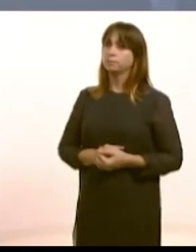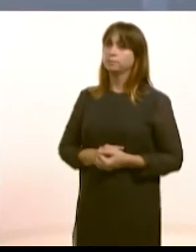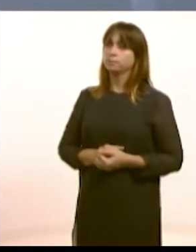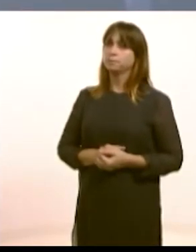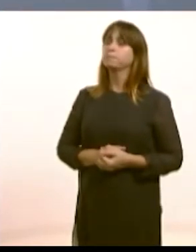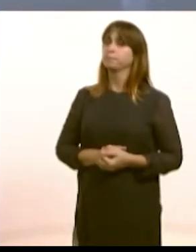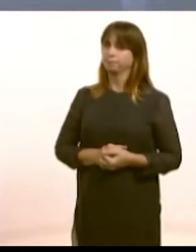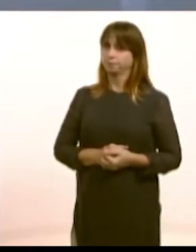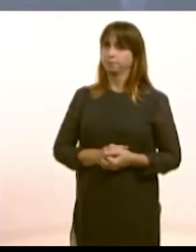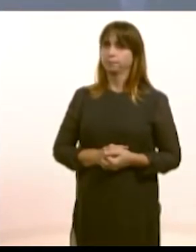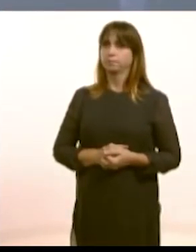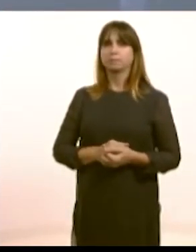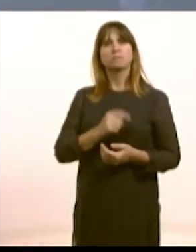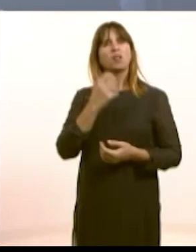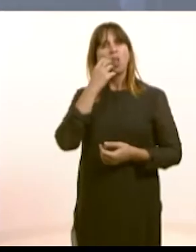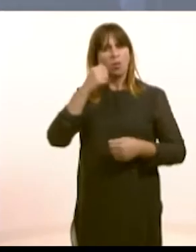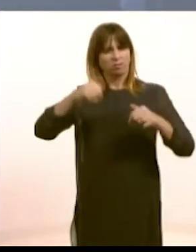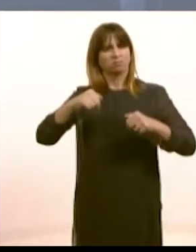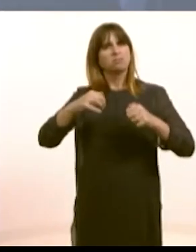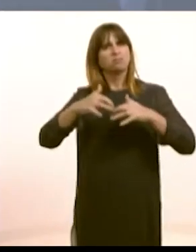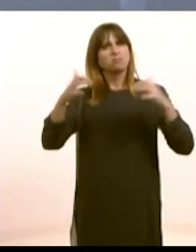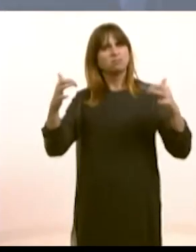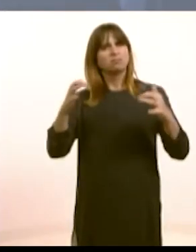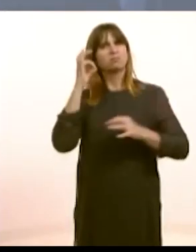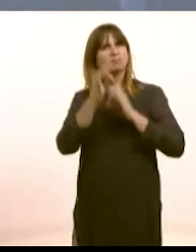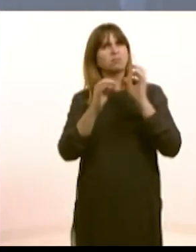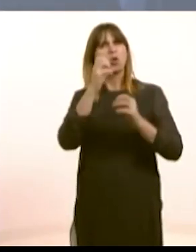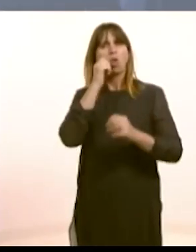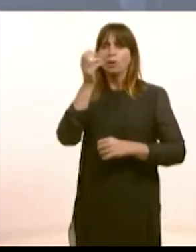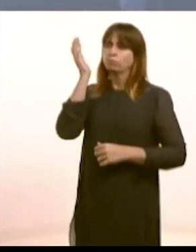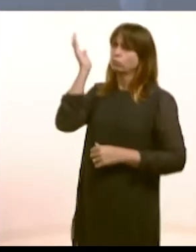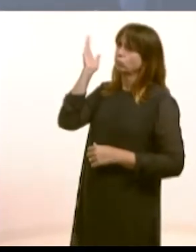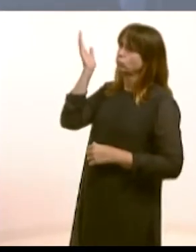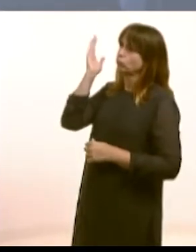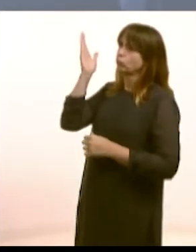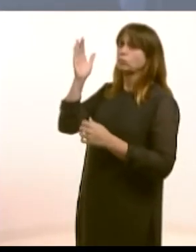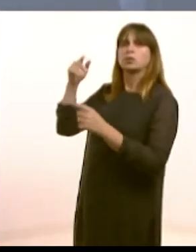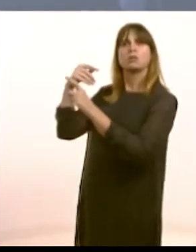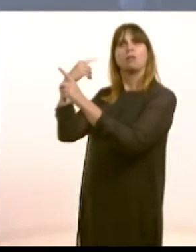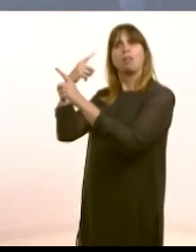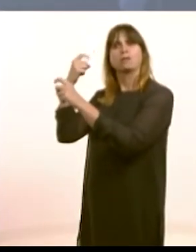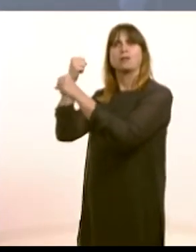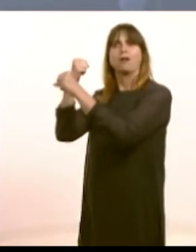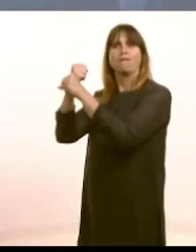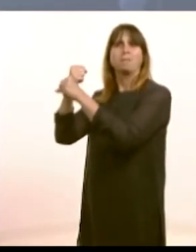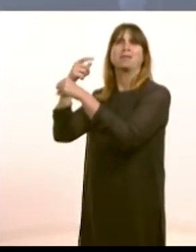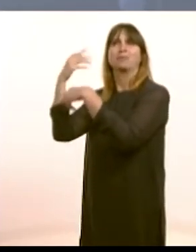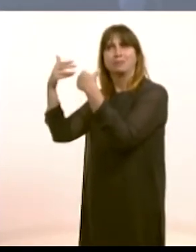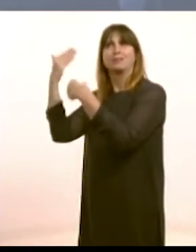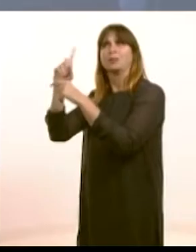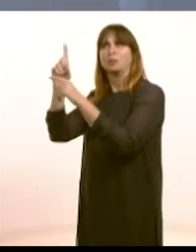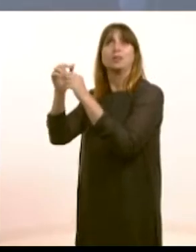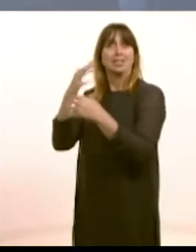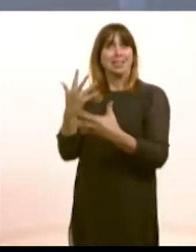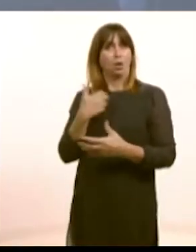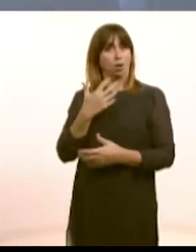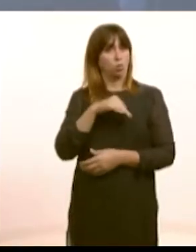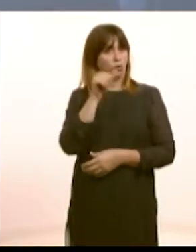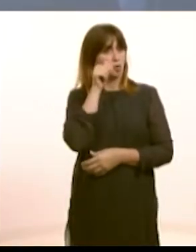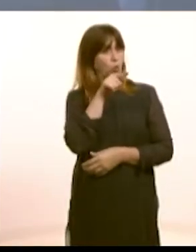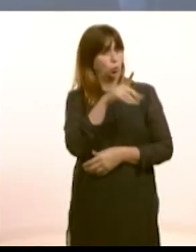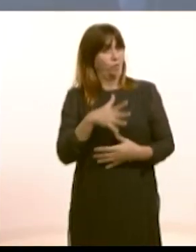often at First Minister's questions you talk at length about what the UK government is doing. So for this question, I'd like to focus on maybe what you think would be